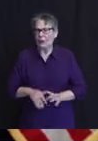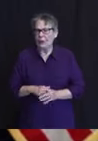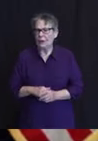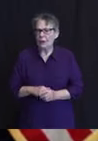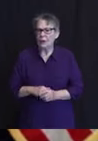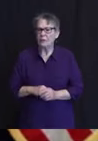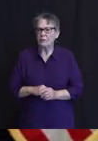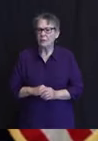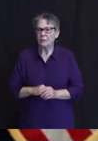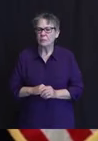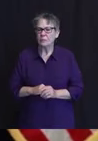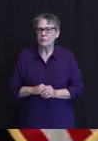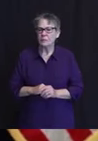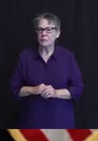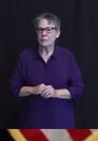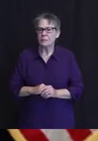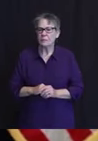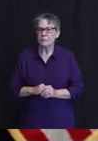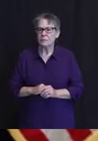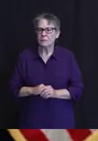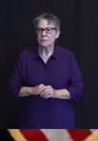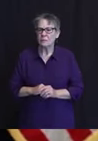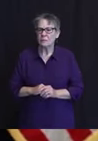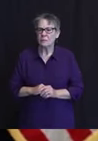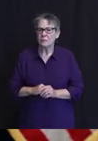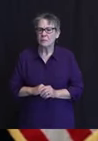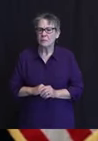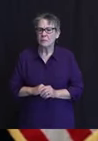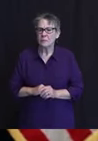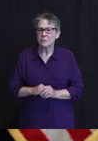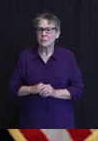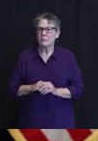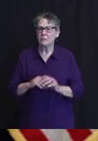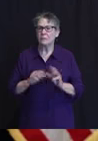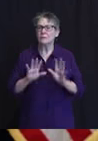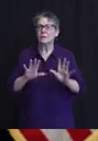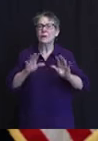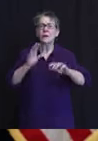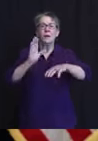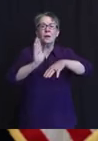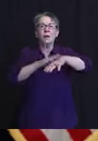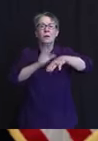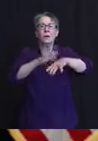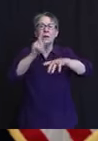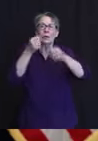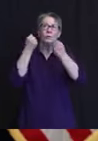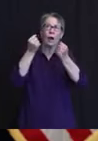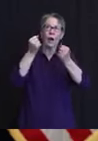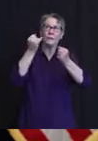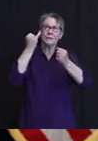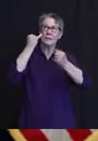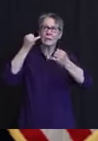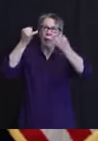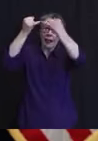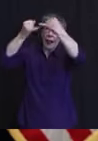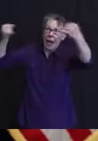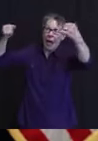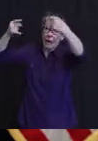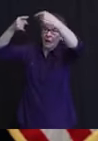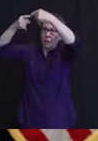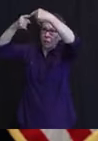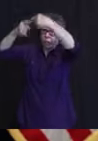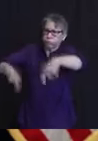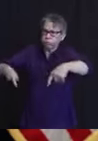God. Call it in to your utility provider. If your power goes out, don't assume your neighbor called it